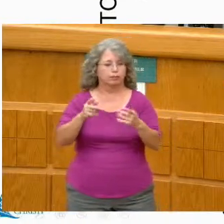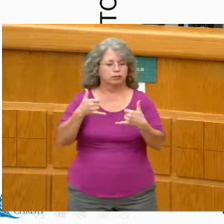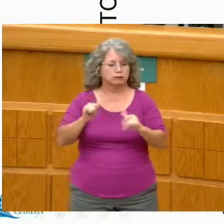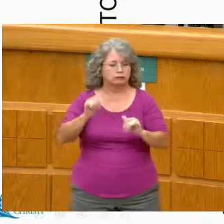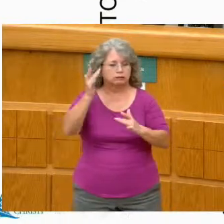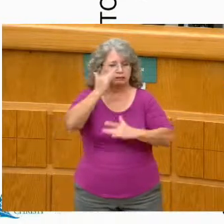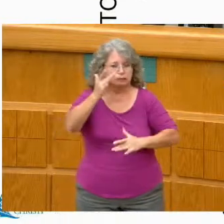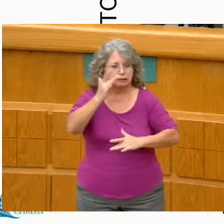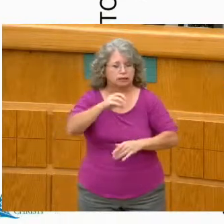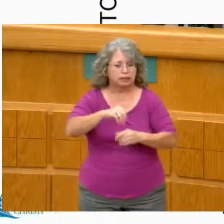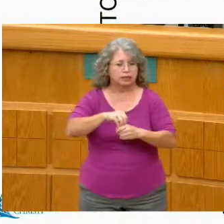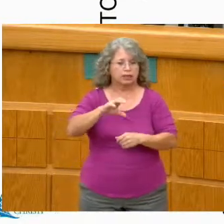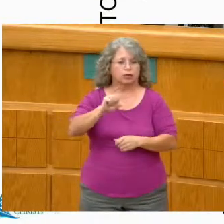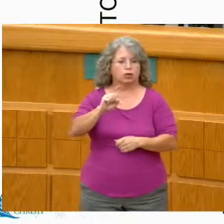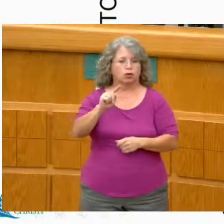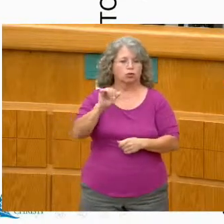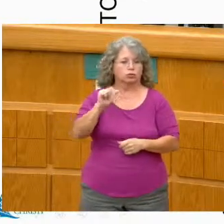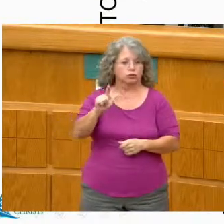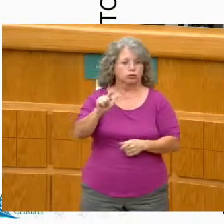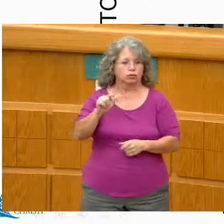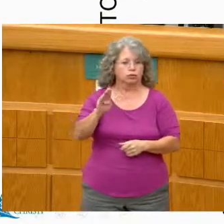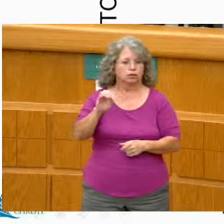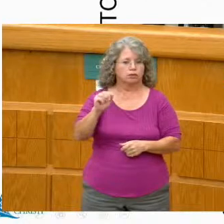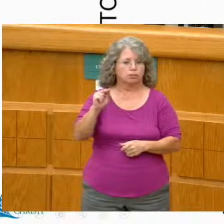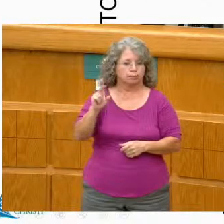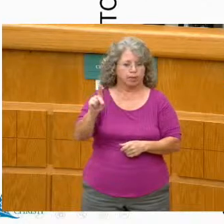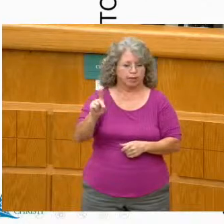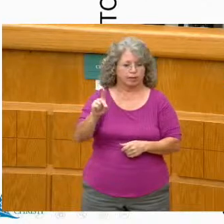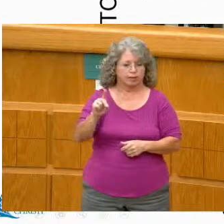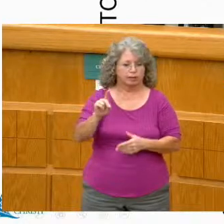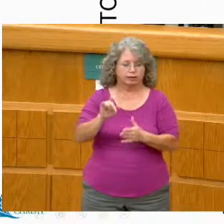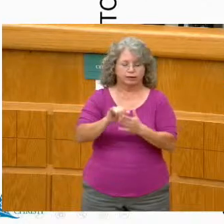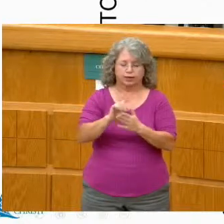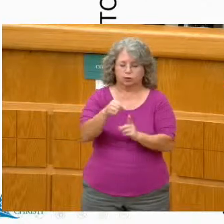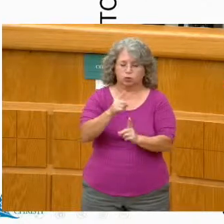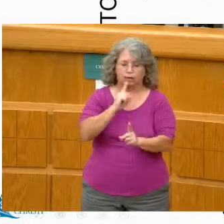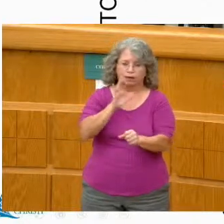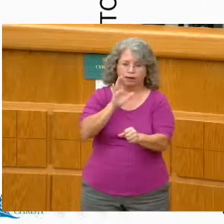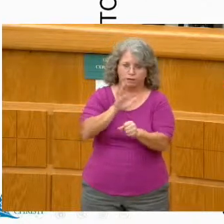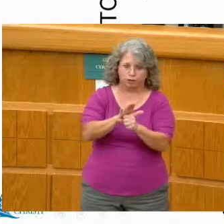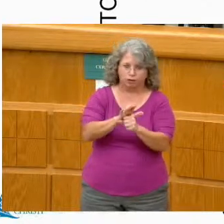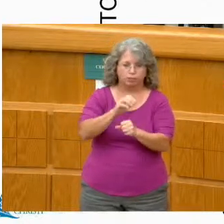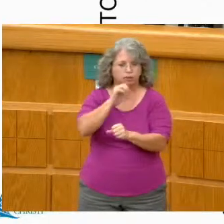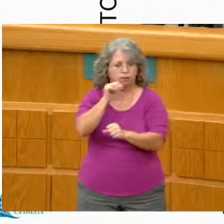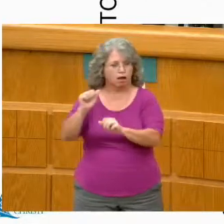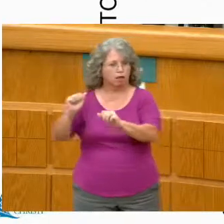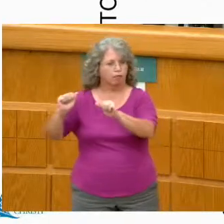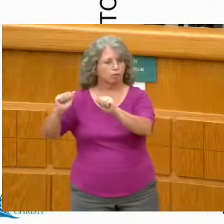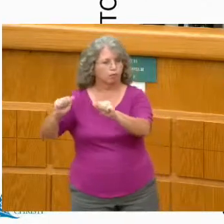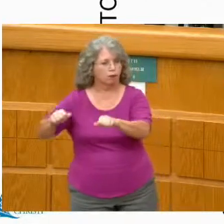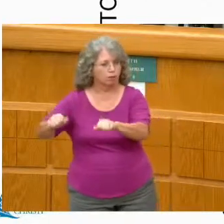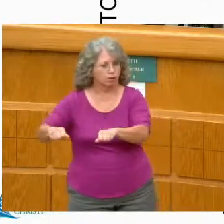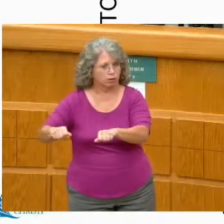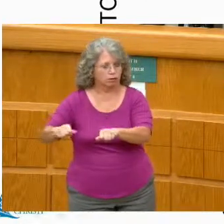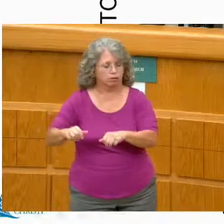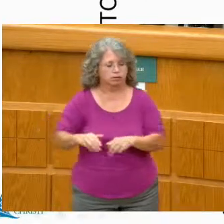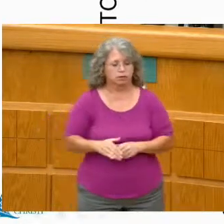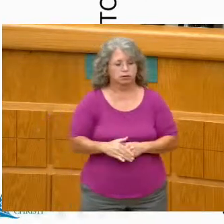cases right now in the Coastal Bend area. And again, these are confirmed. It doesn't include the